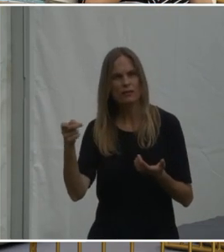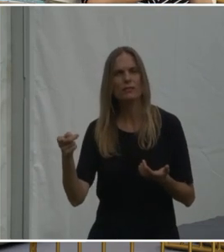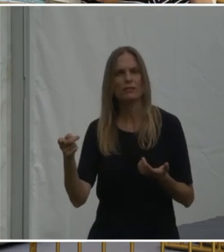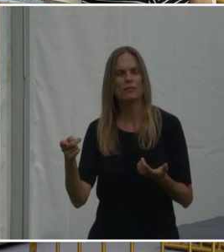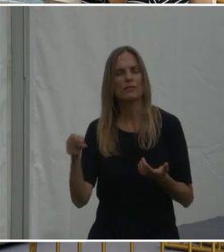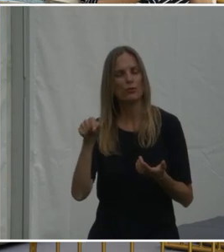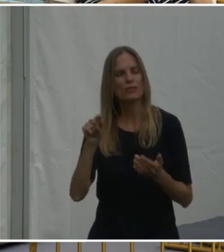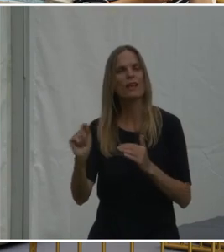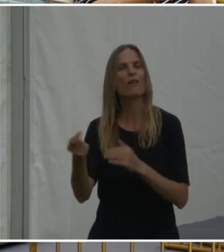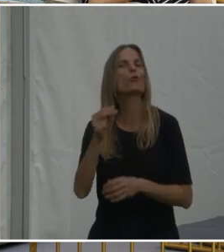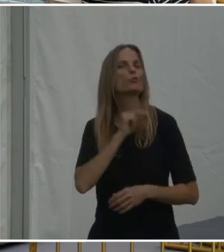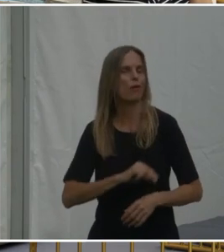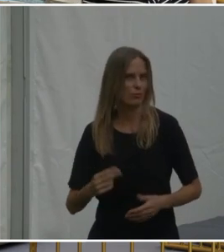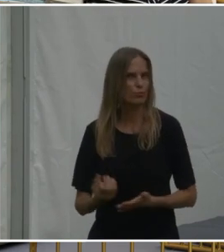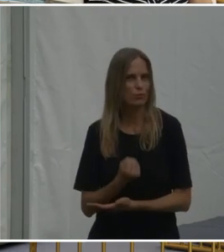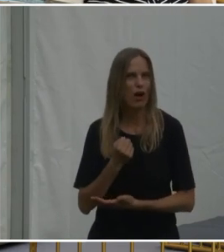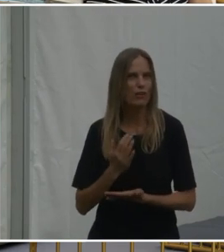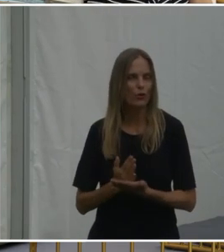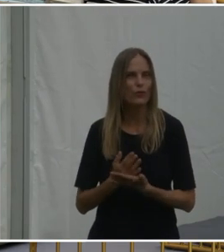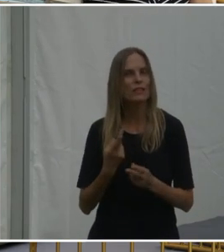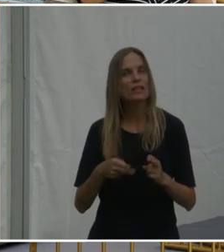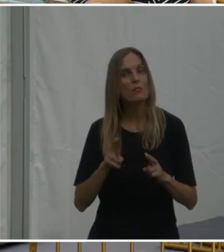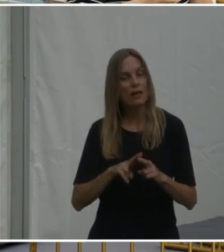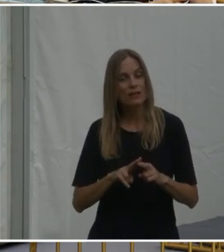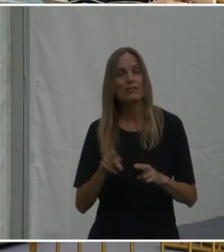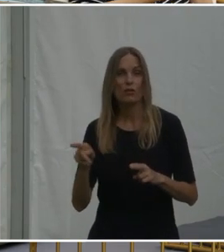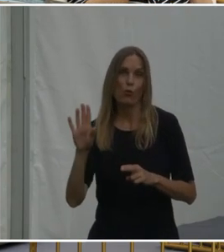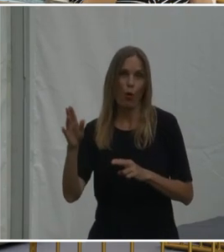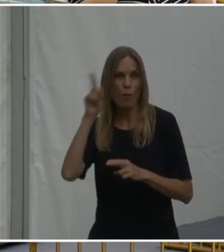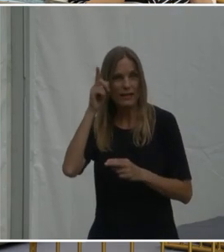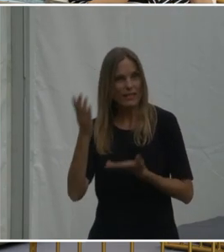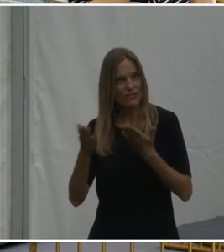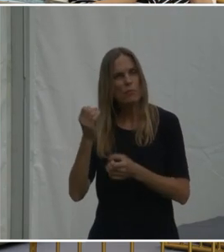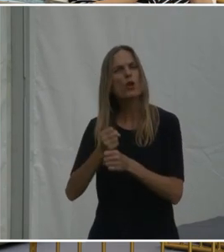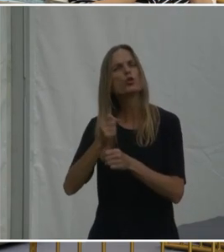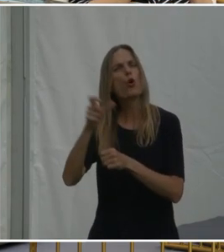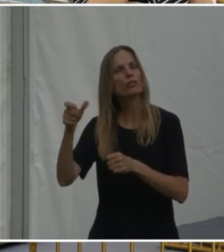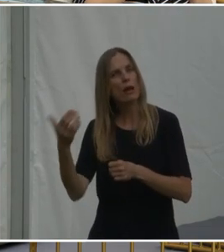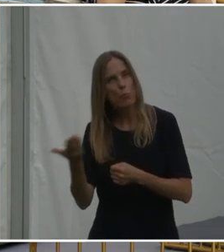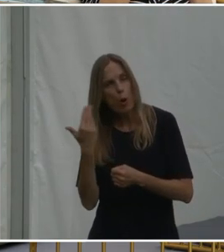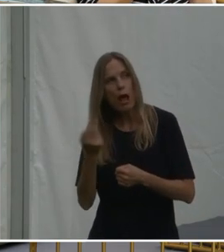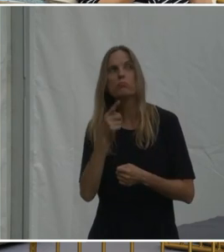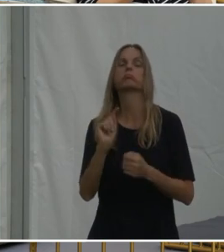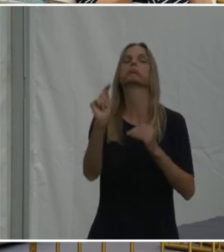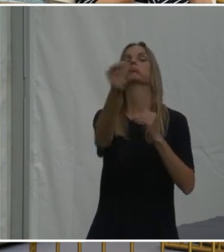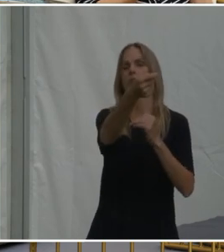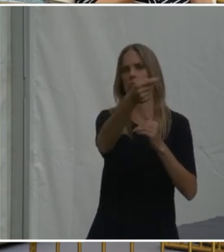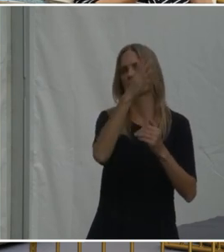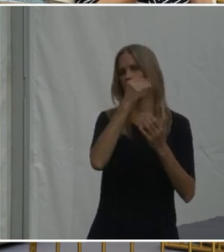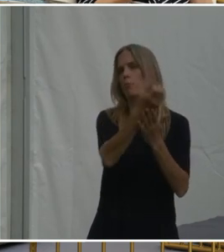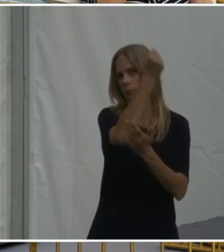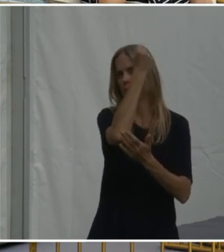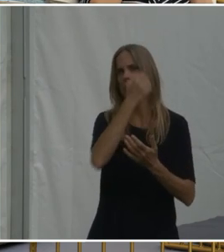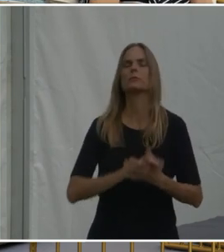they have their entire units of labor somewhere else. So the digital transformation has kind of really shifted